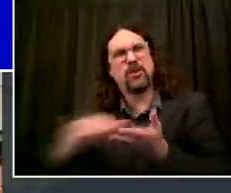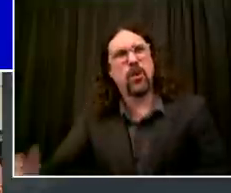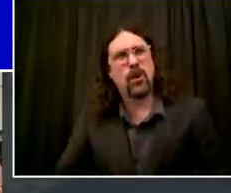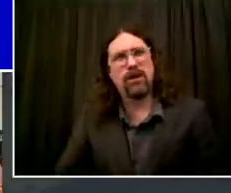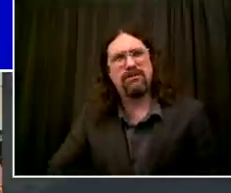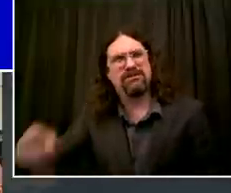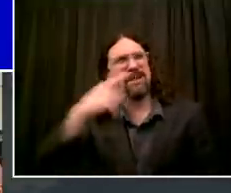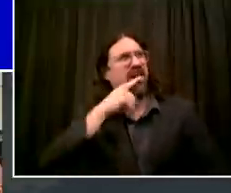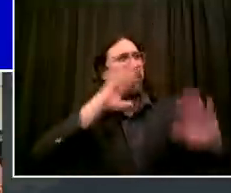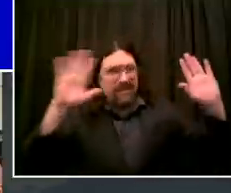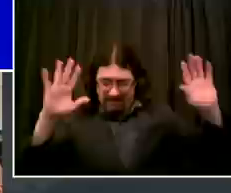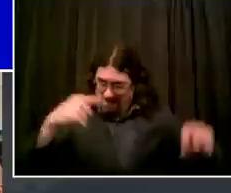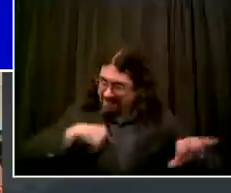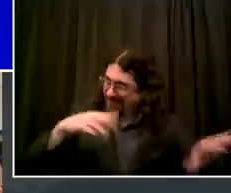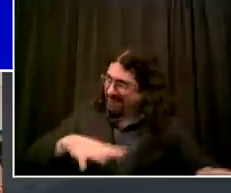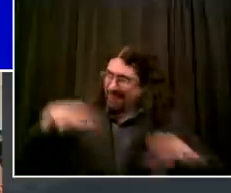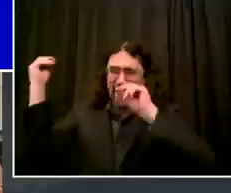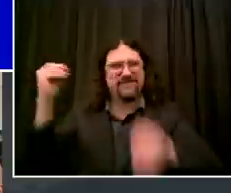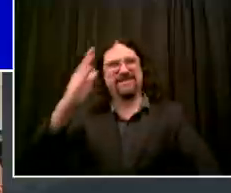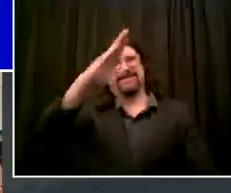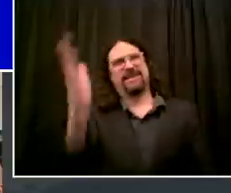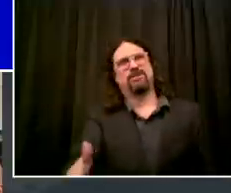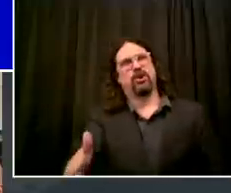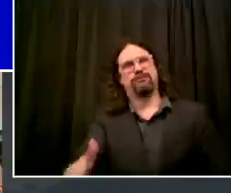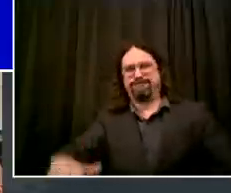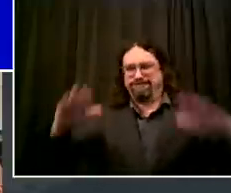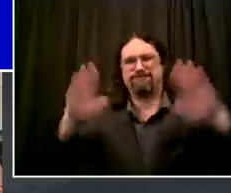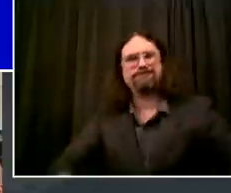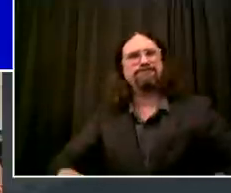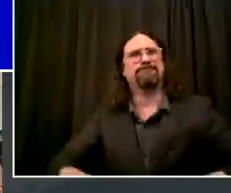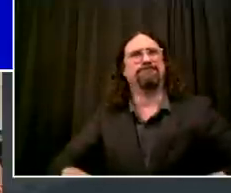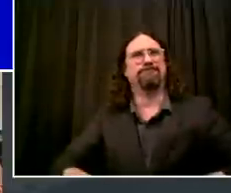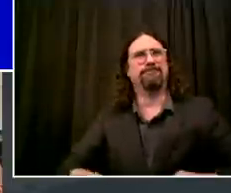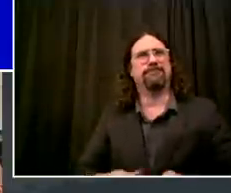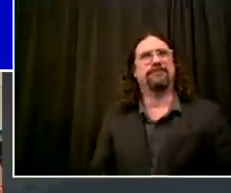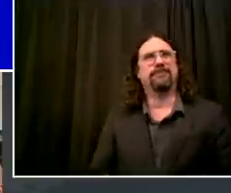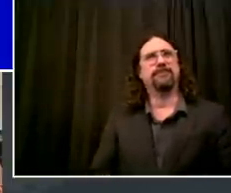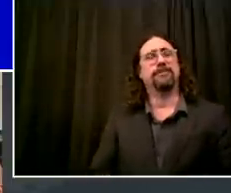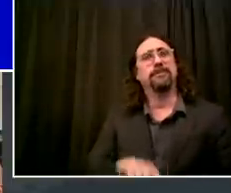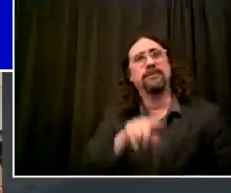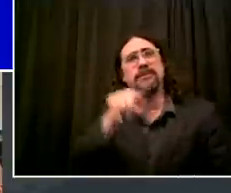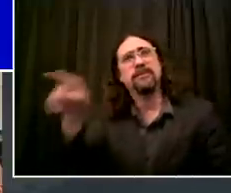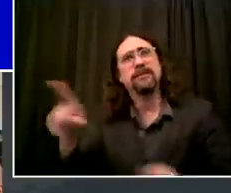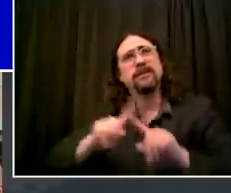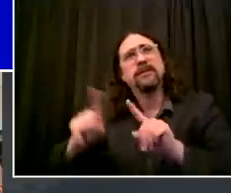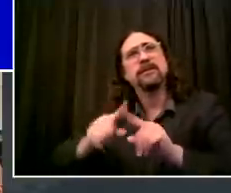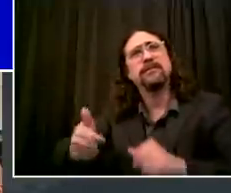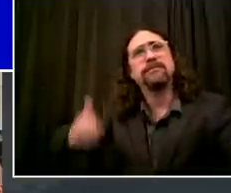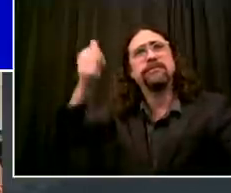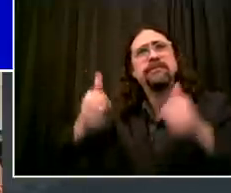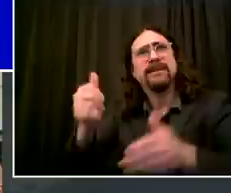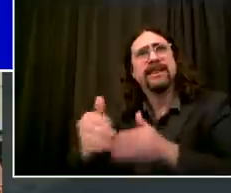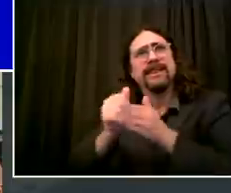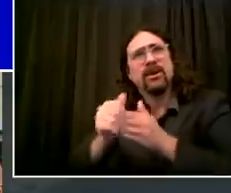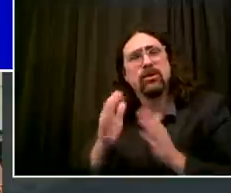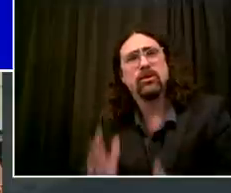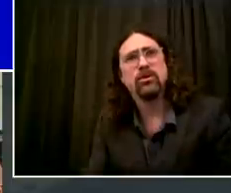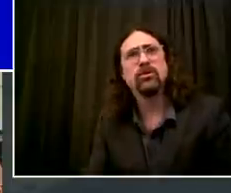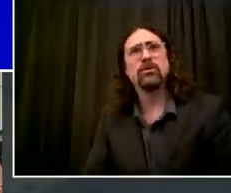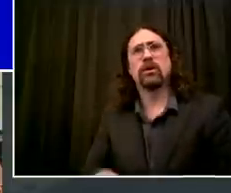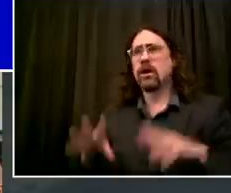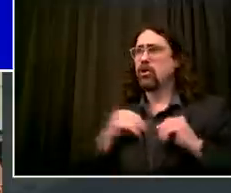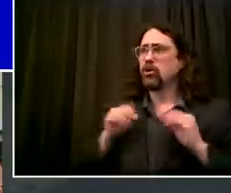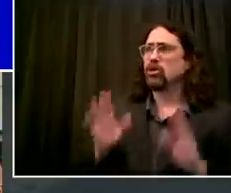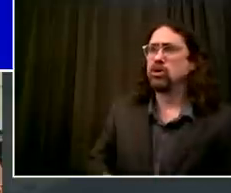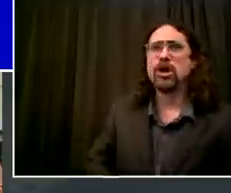owners, everyday people in the community, referenced how tough it had been in the Bronx a few decades ago, and yet they